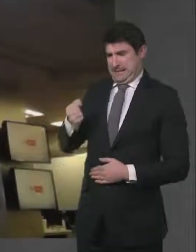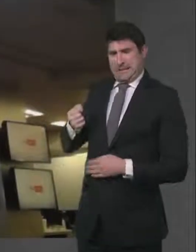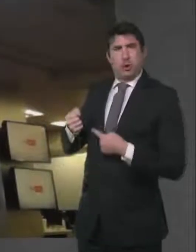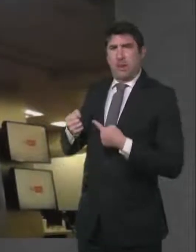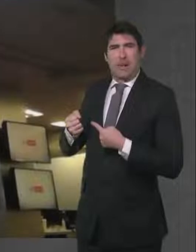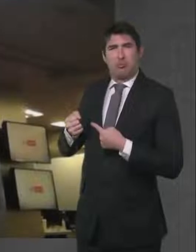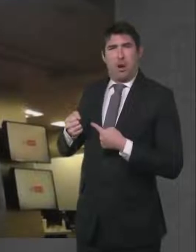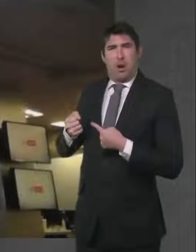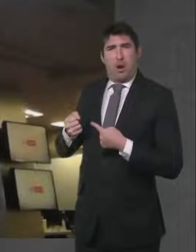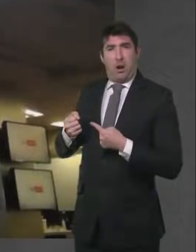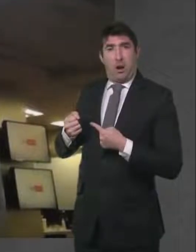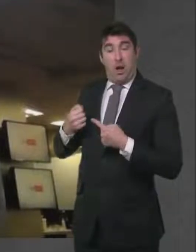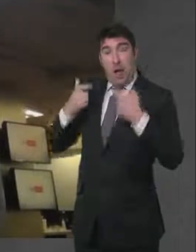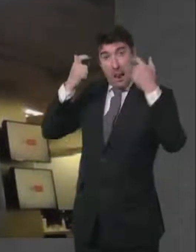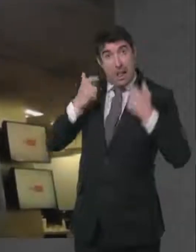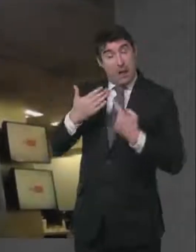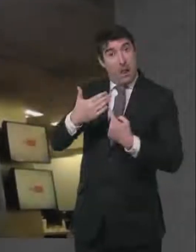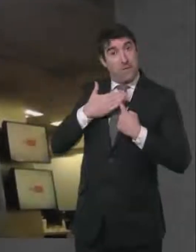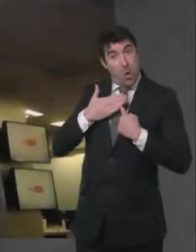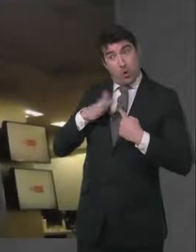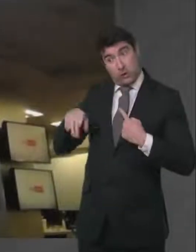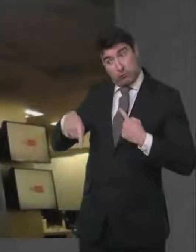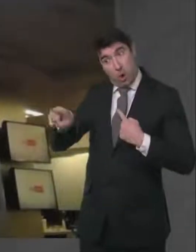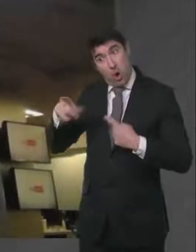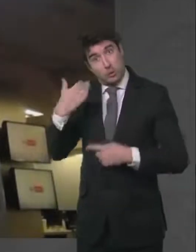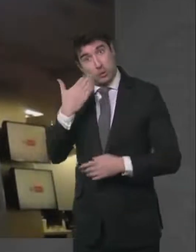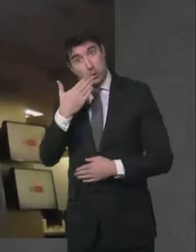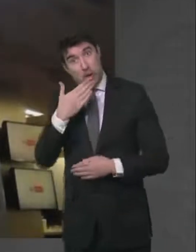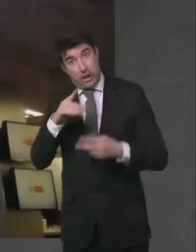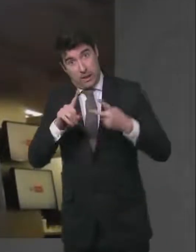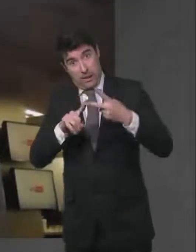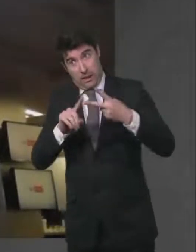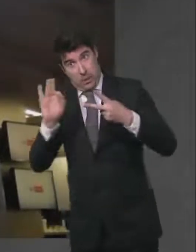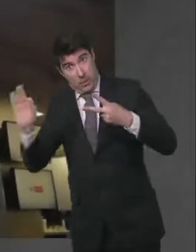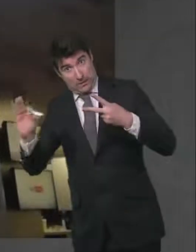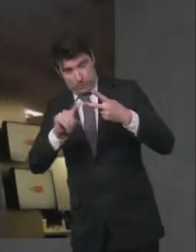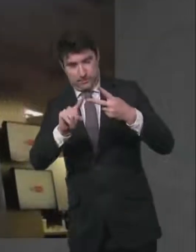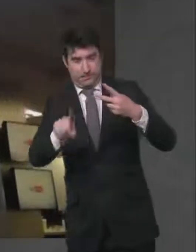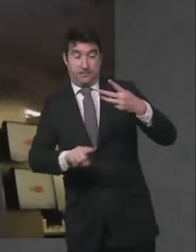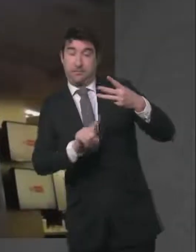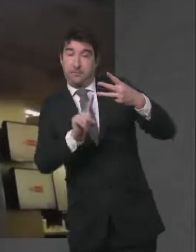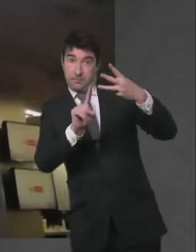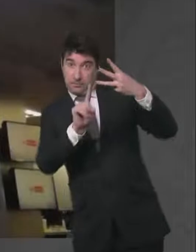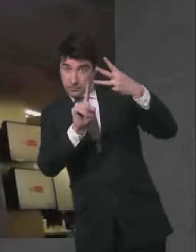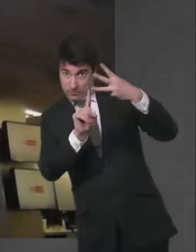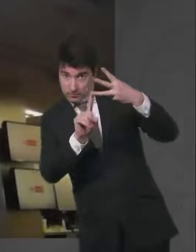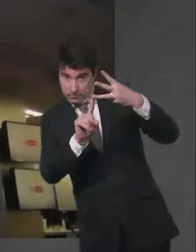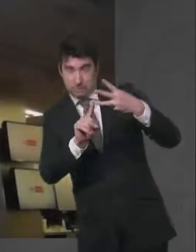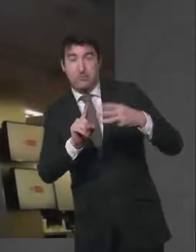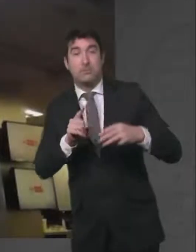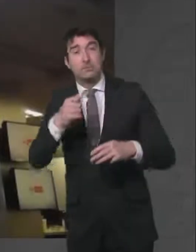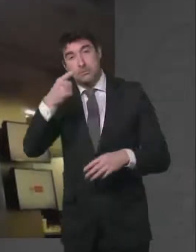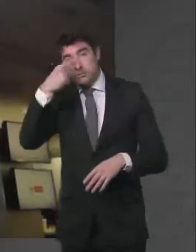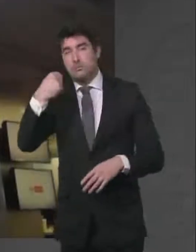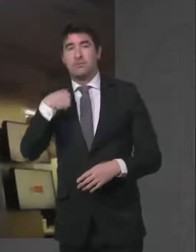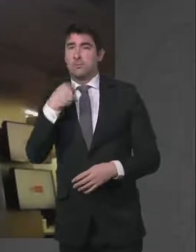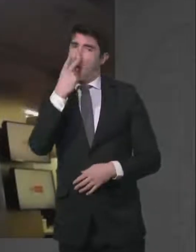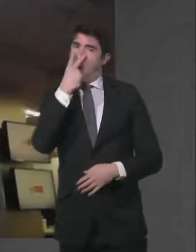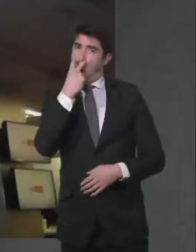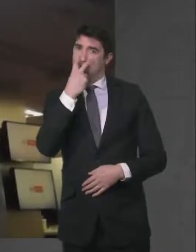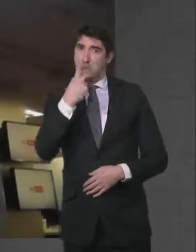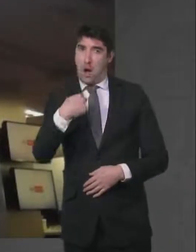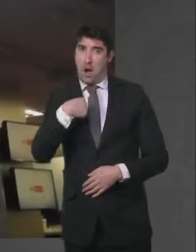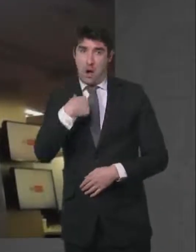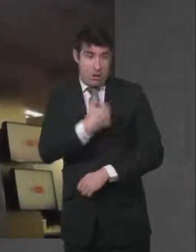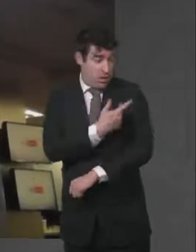the vaccine, can they see their grandchildren, for instance, as soon as the second dose is effective? Or are you still going to enforce the